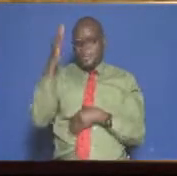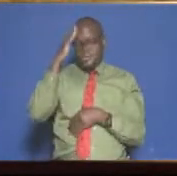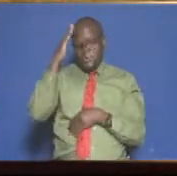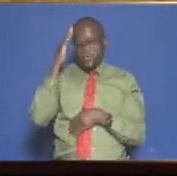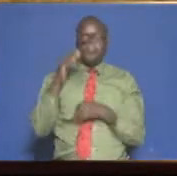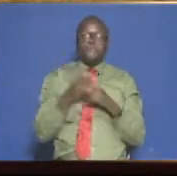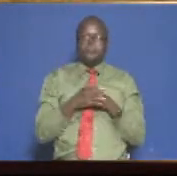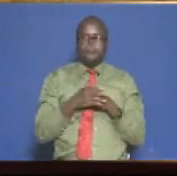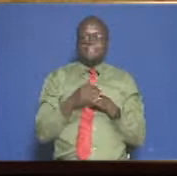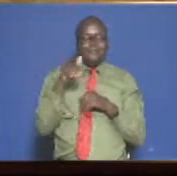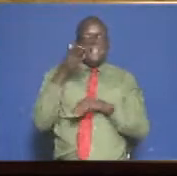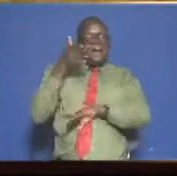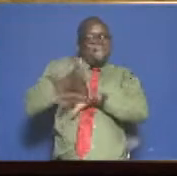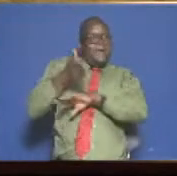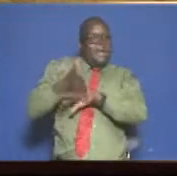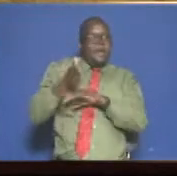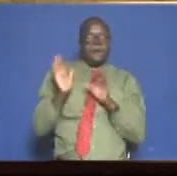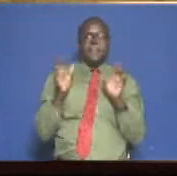they are phony.